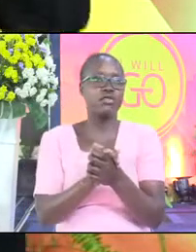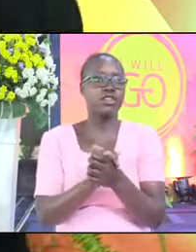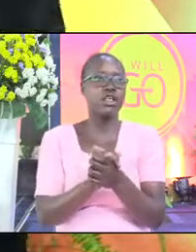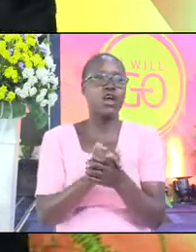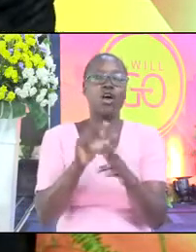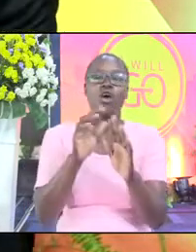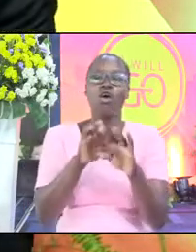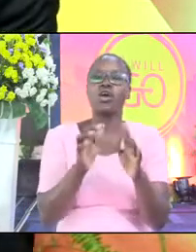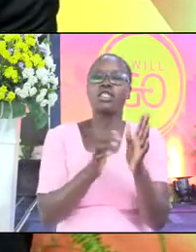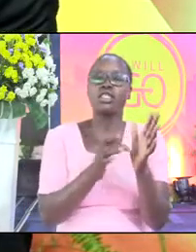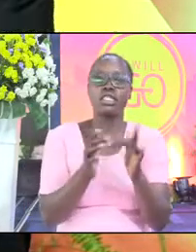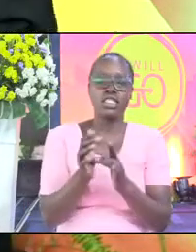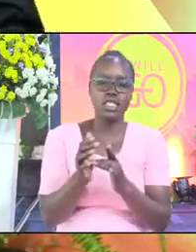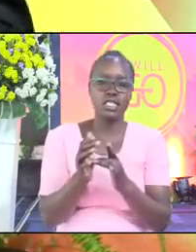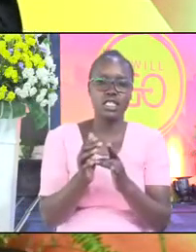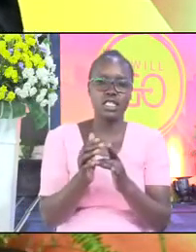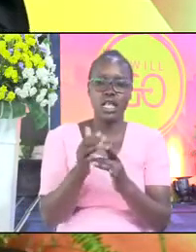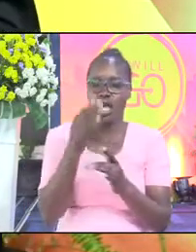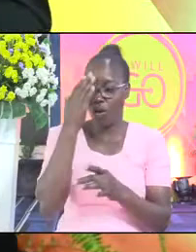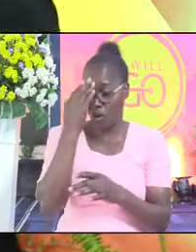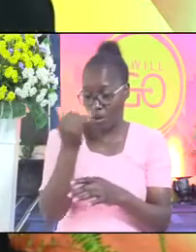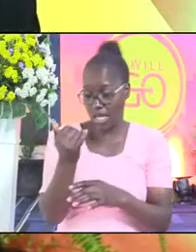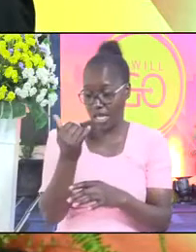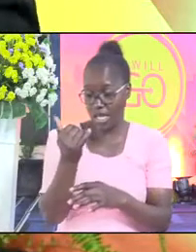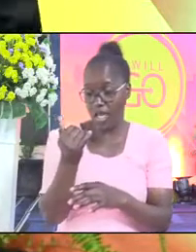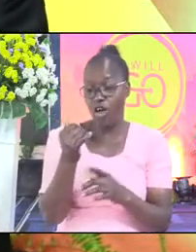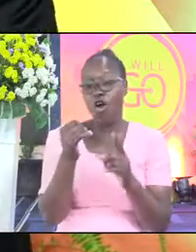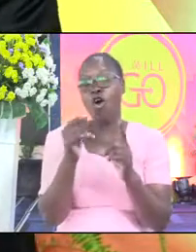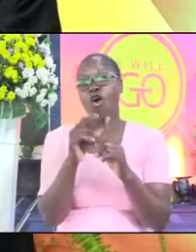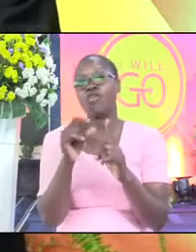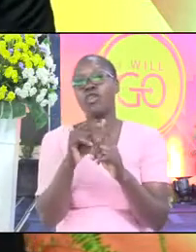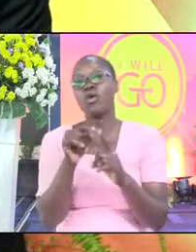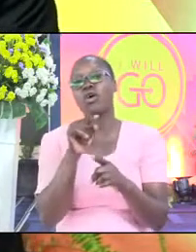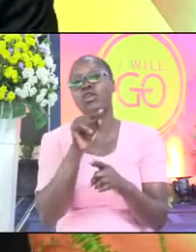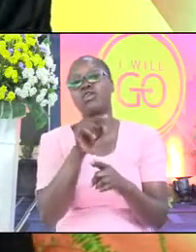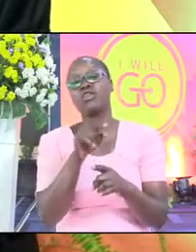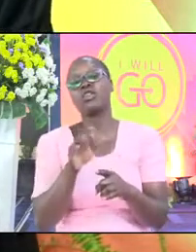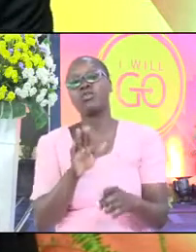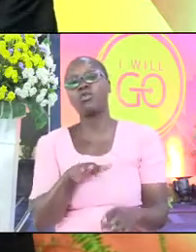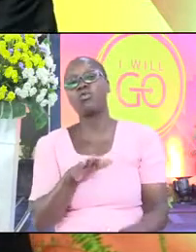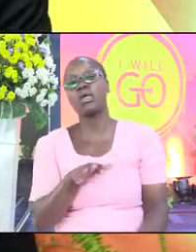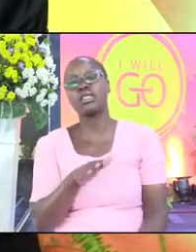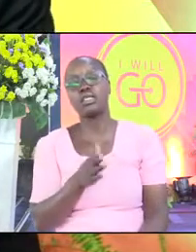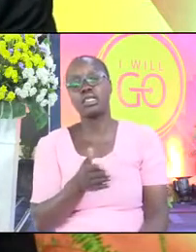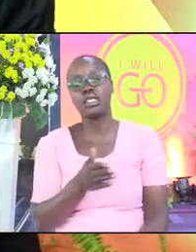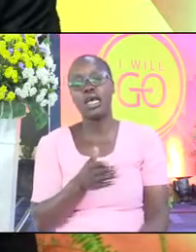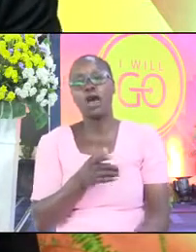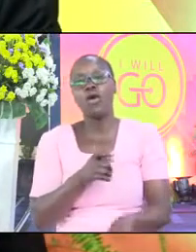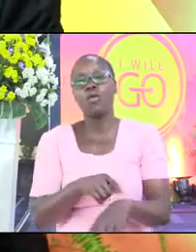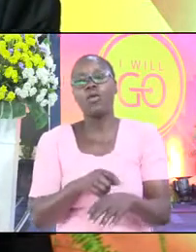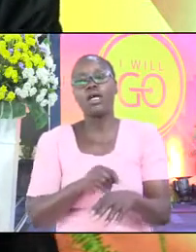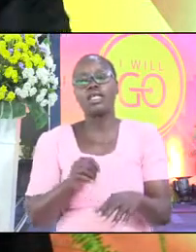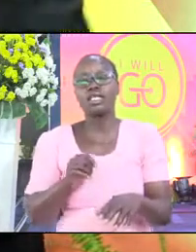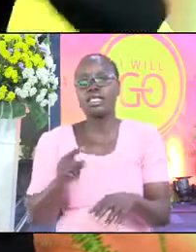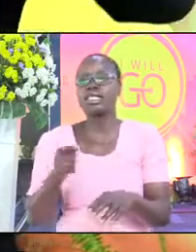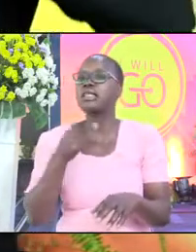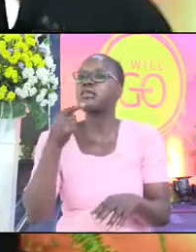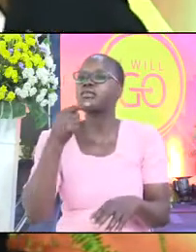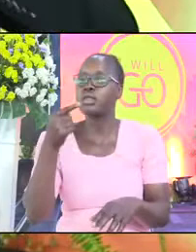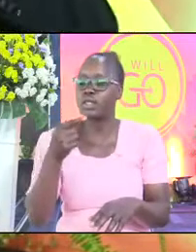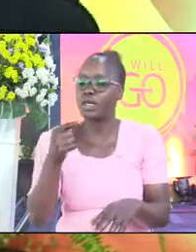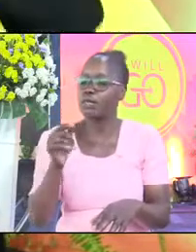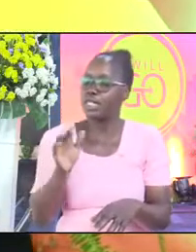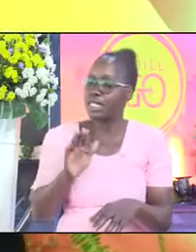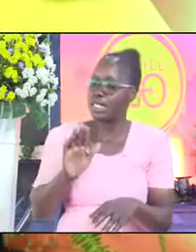believed on Jesus because of the word of this woman when she declared,